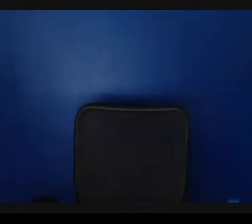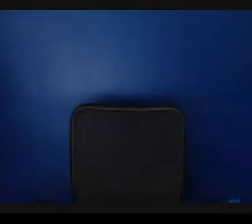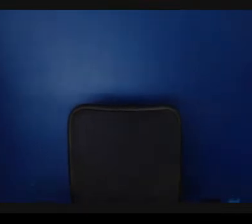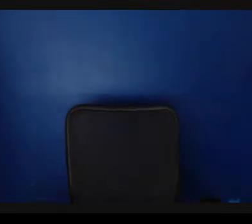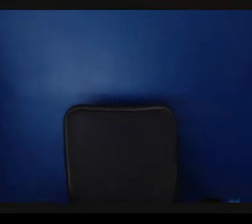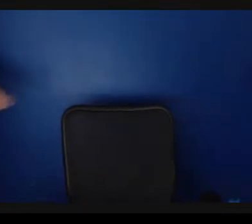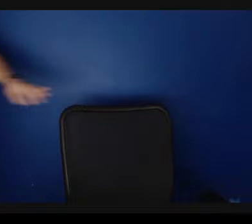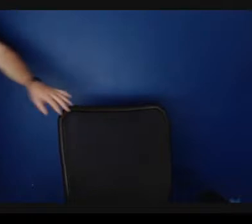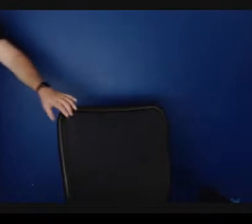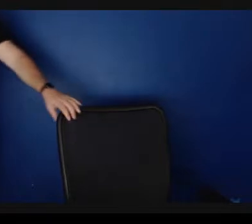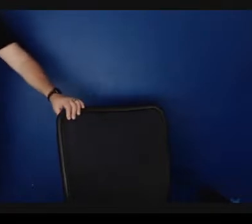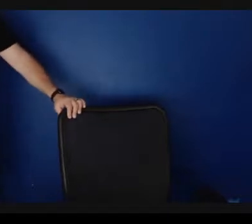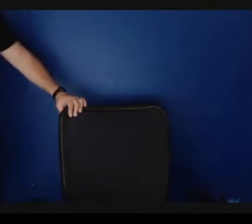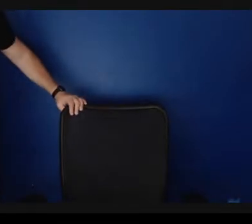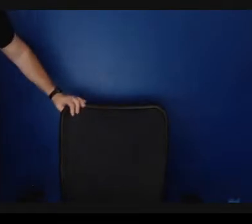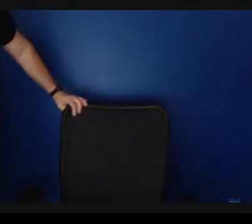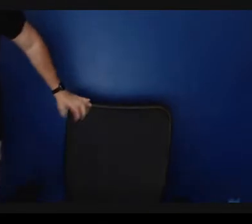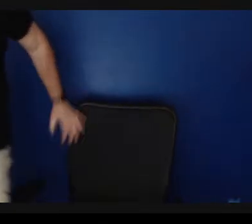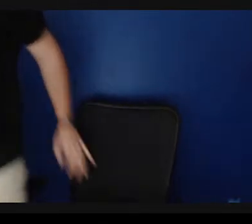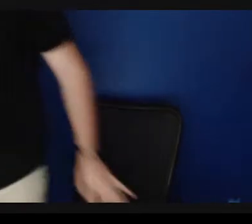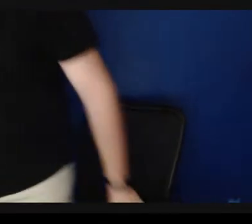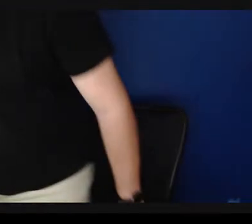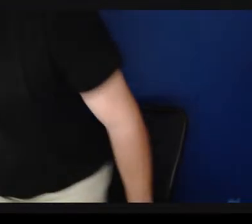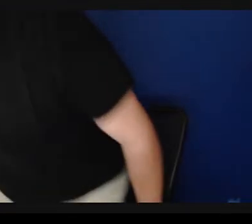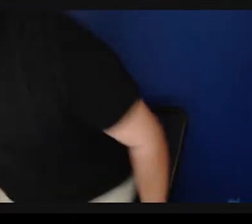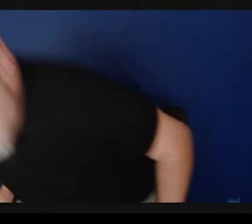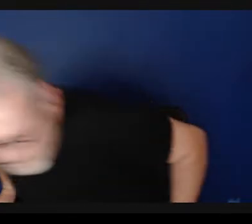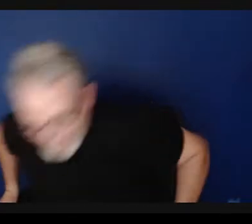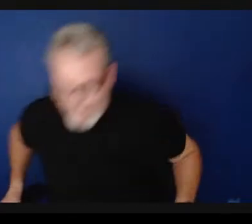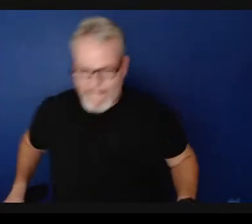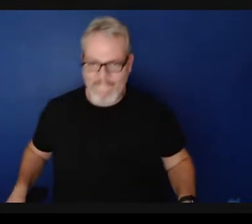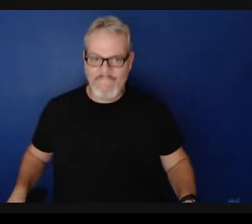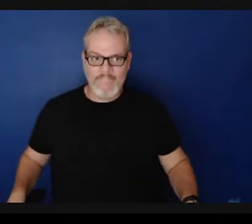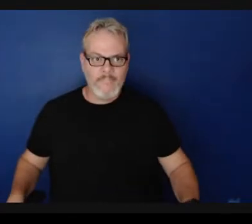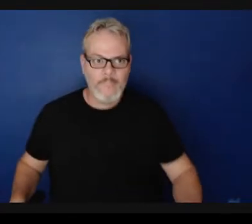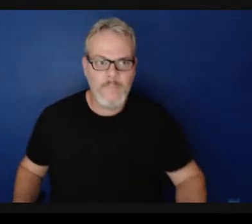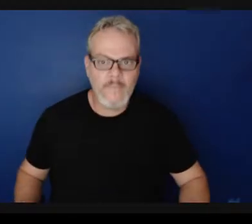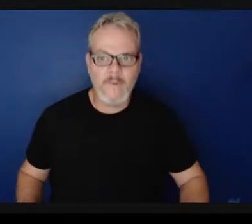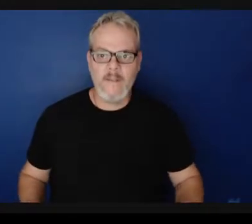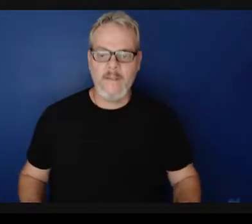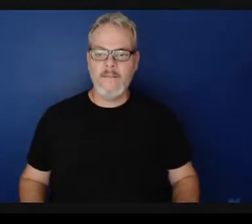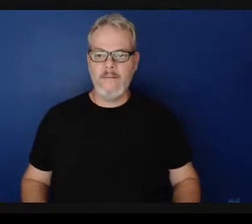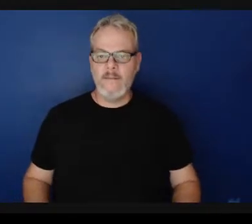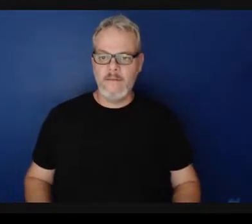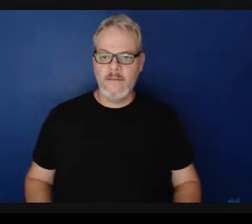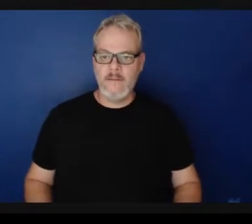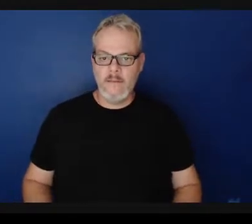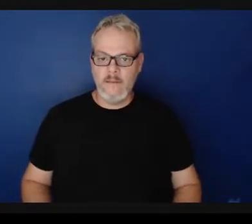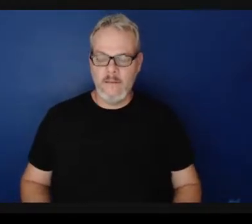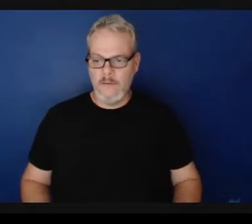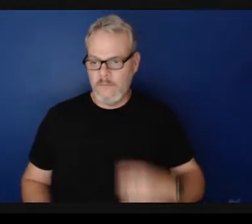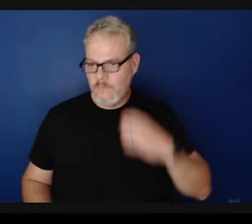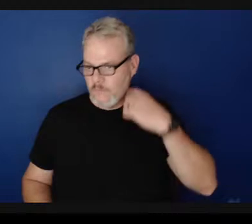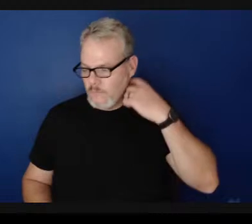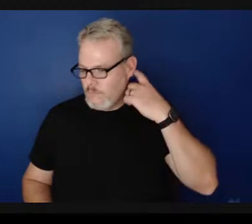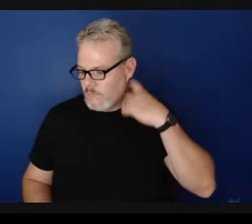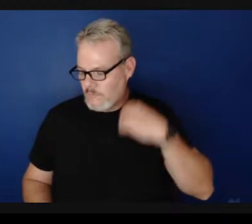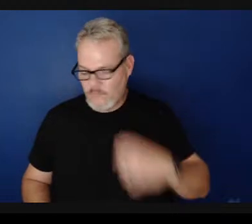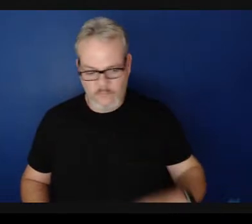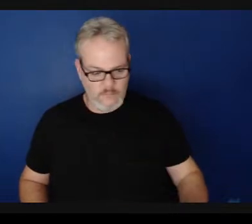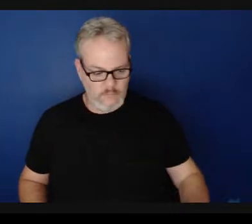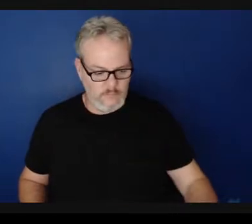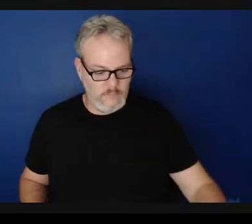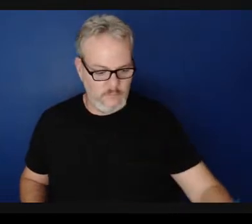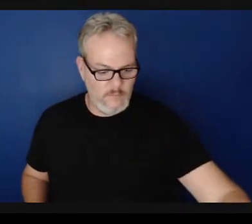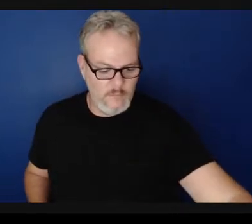goes across and connects rift zones at depth and goes underneath the summit as well as a much smaller summit reservoir that's something like more like a